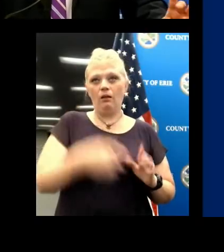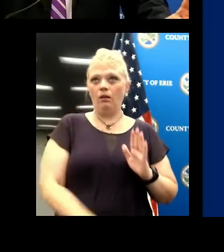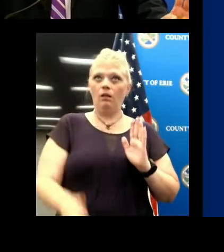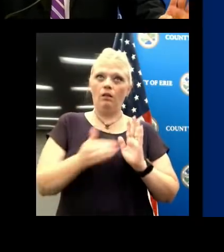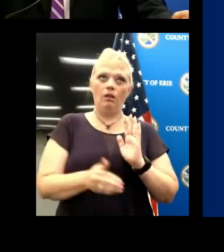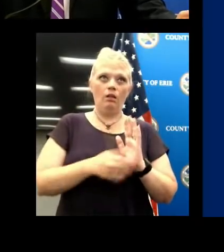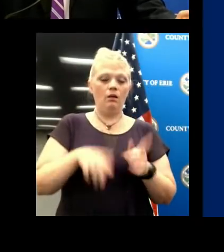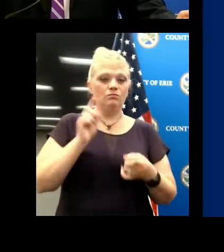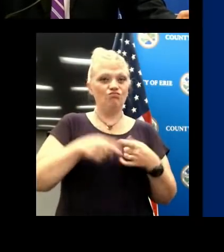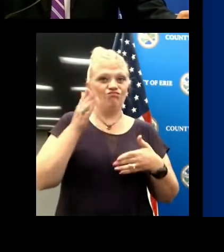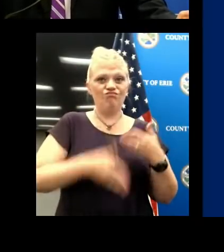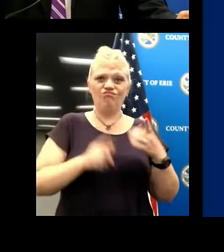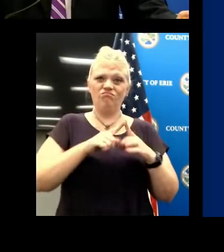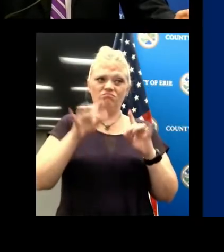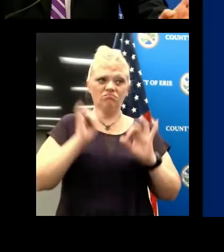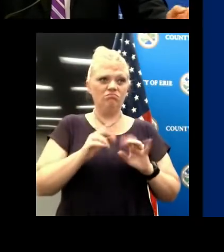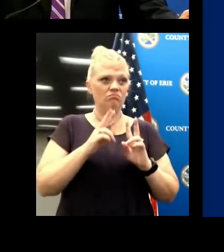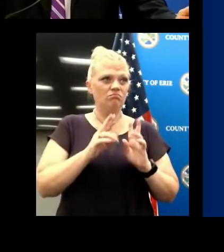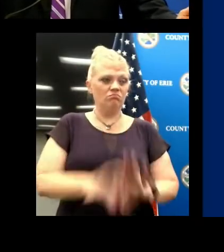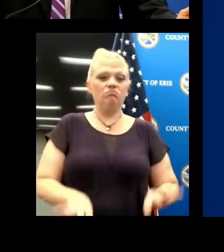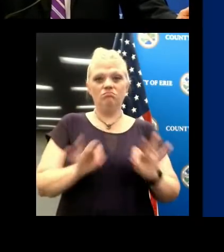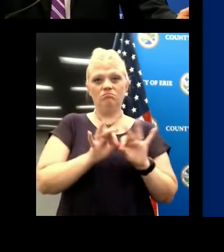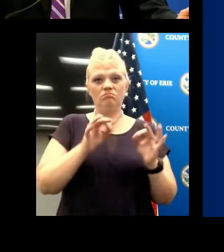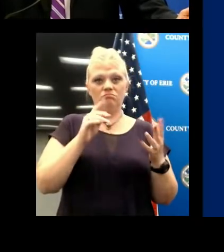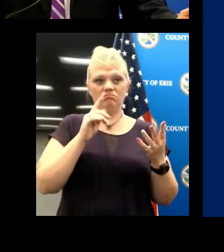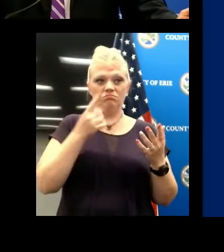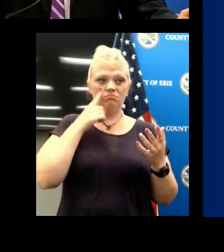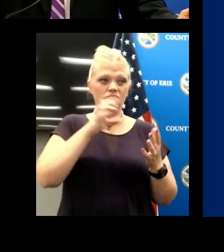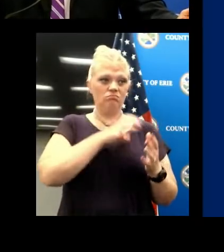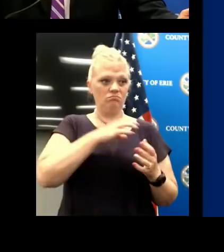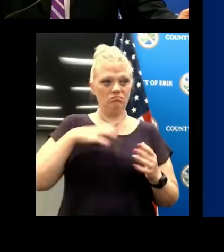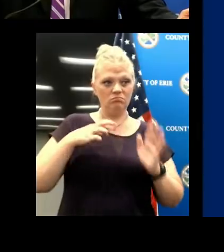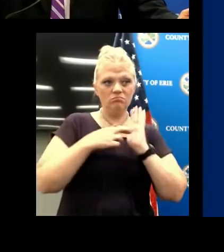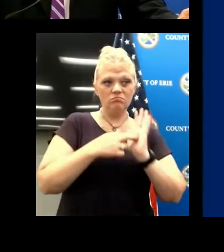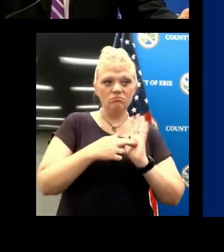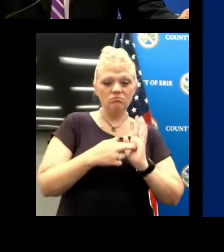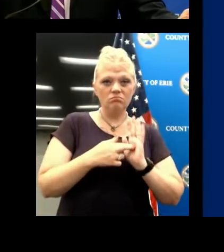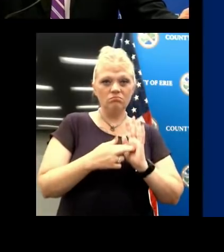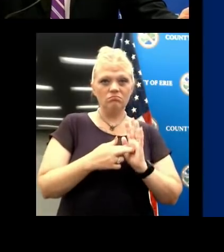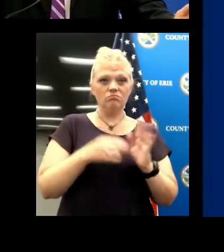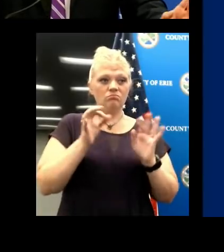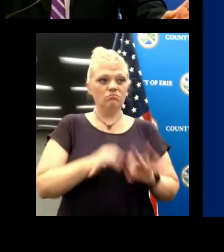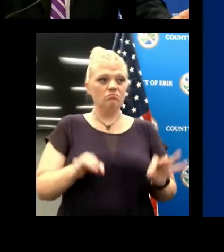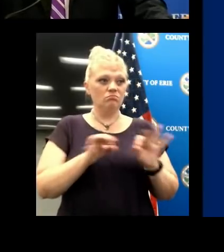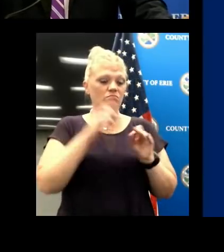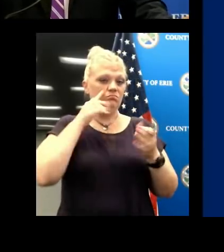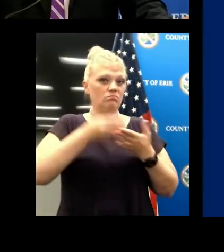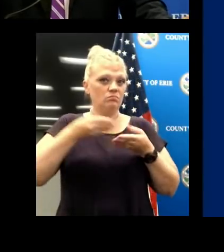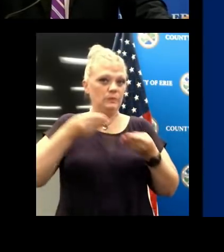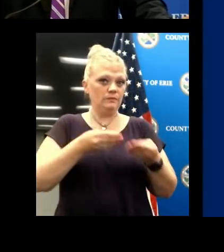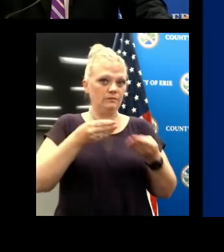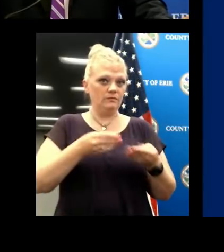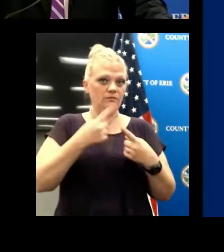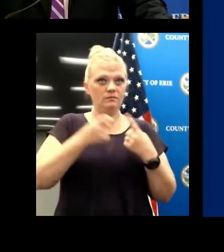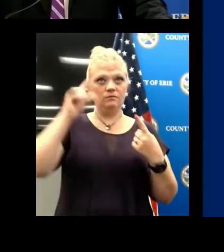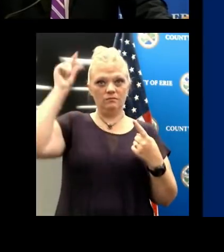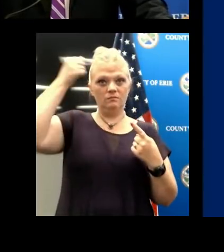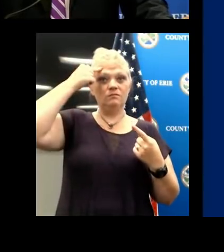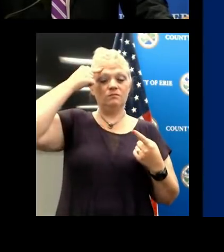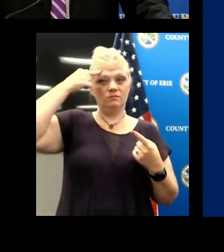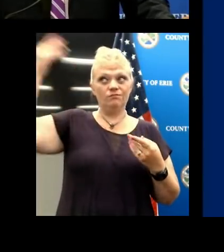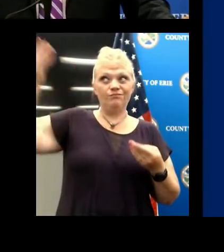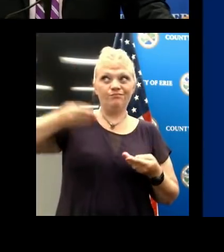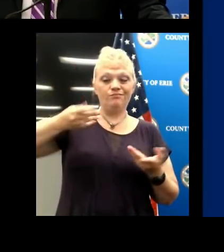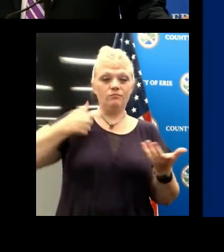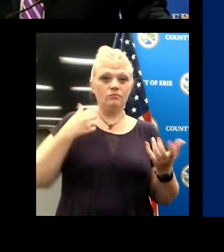it's that important. It matters for our congressional representation, and it matters for the funding that we receive from the federal government